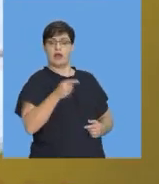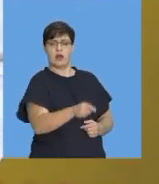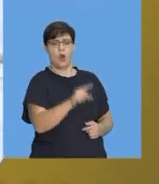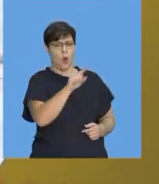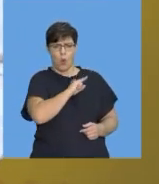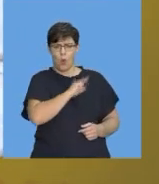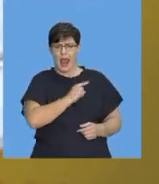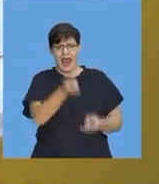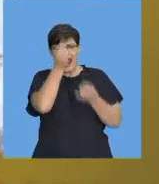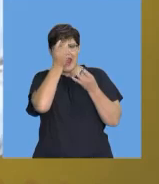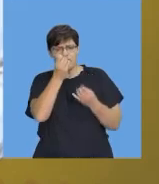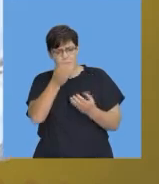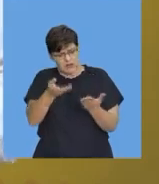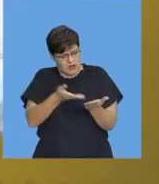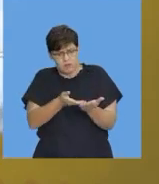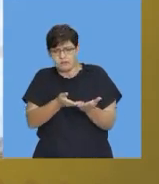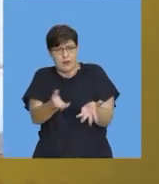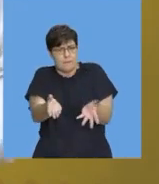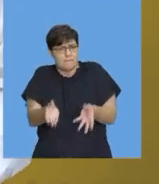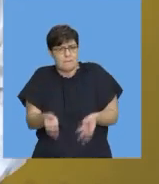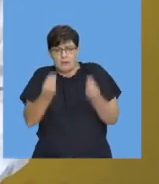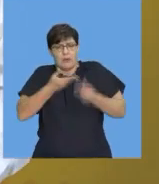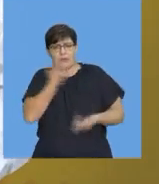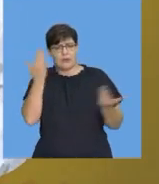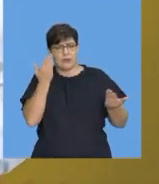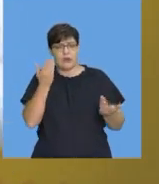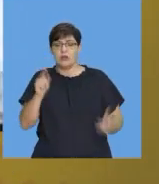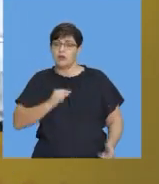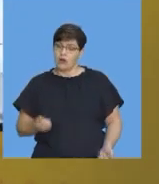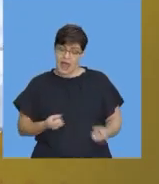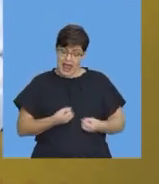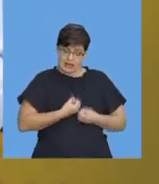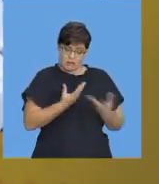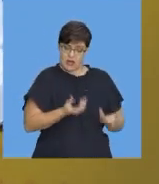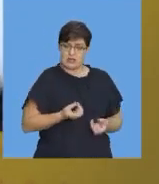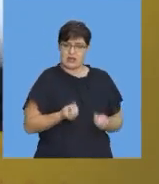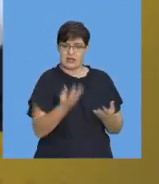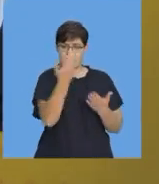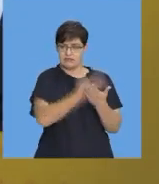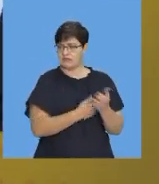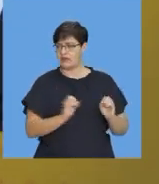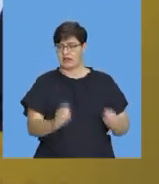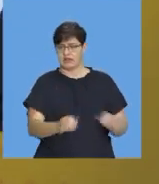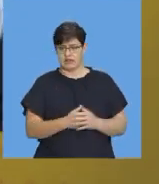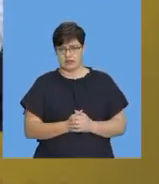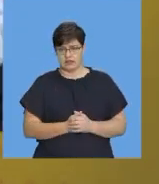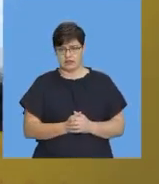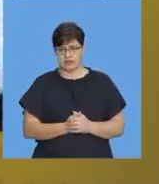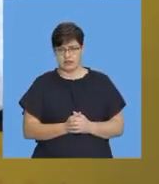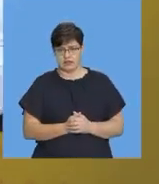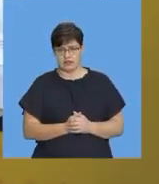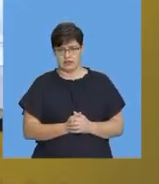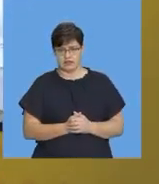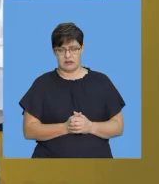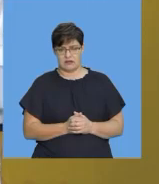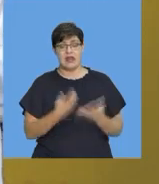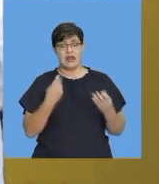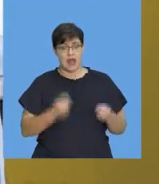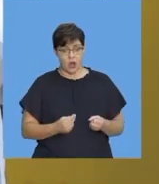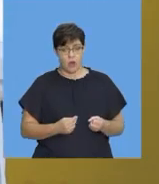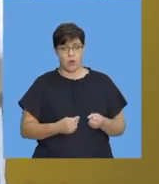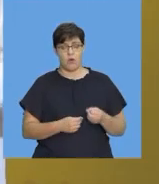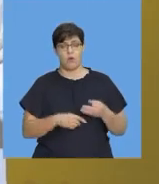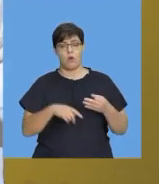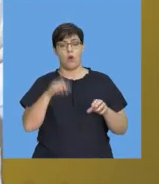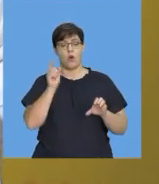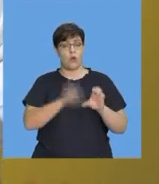insufficient evidence, and therefore they do not express an opinion. Then you get your qualified. Now